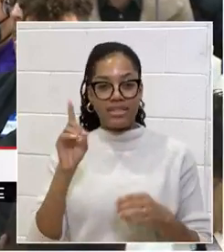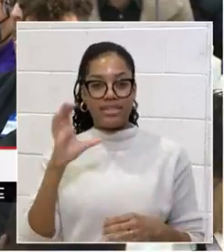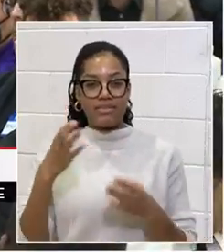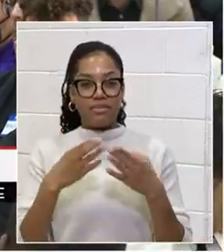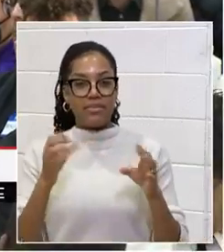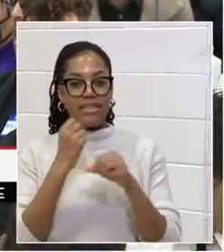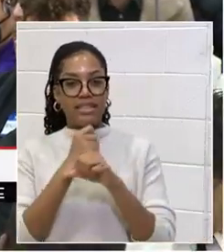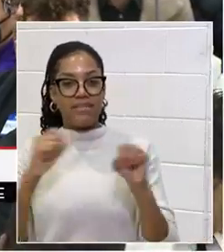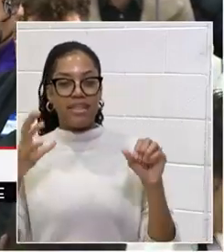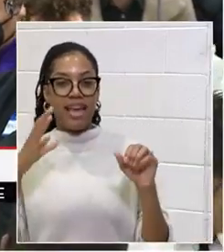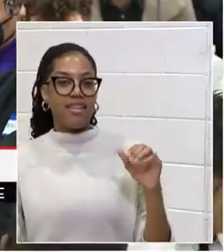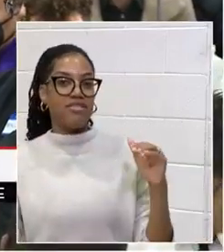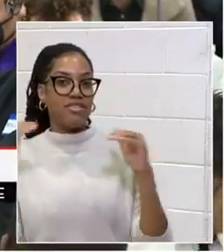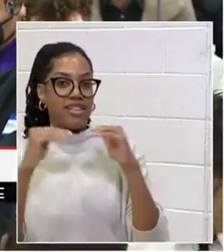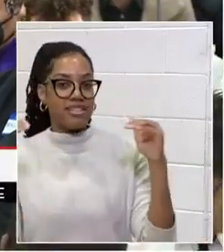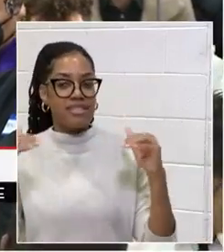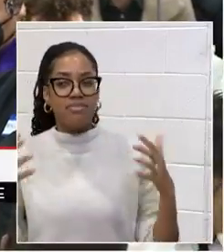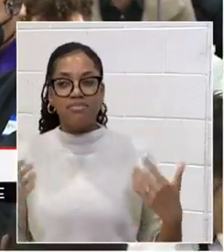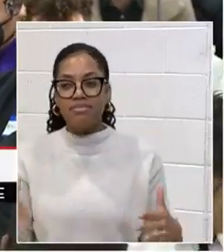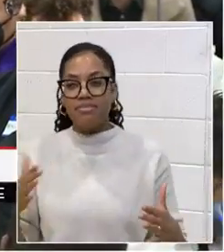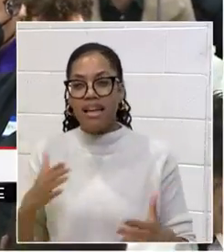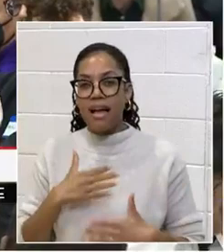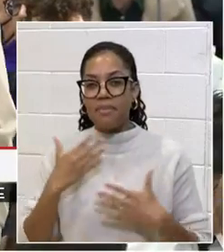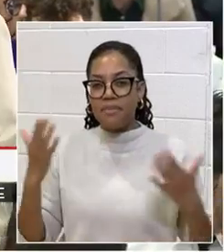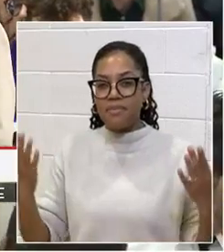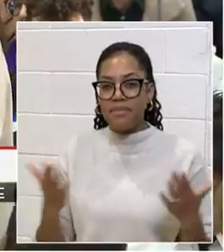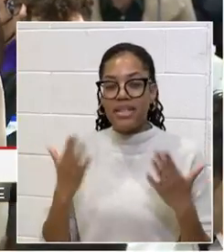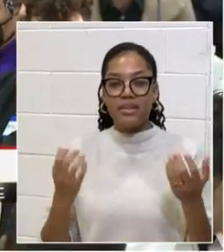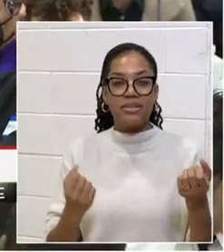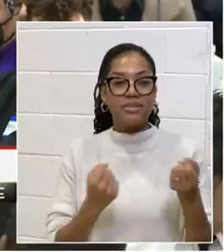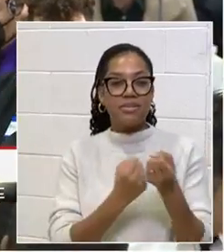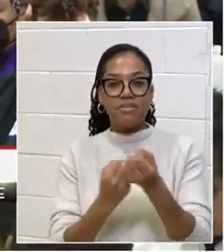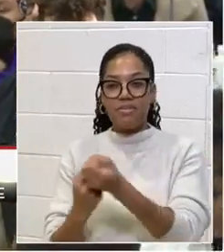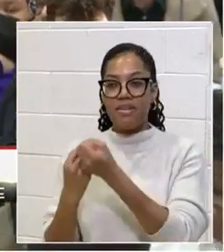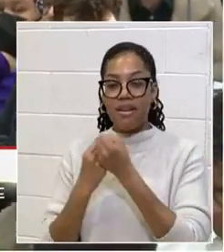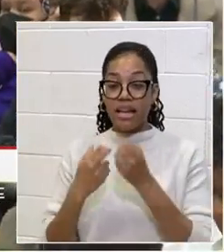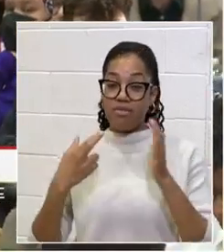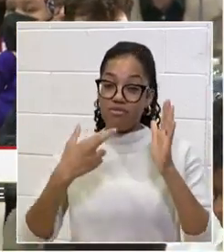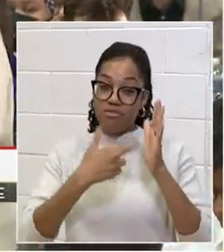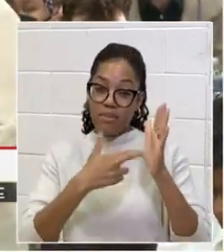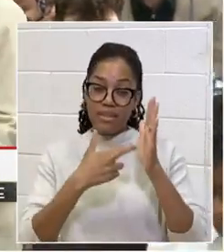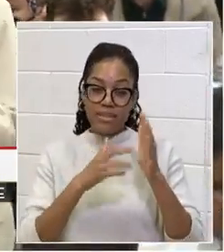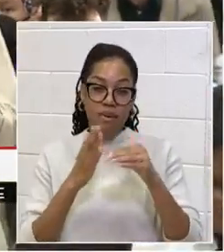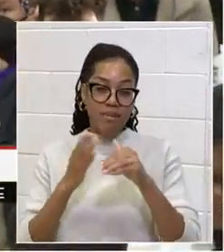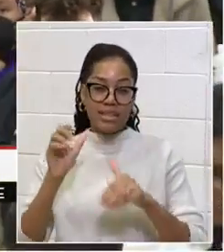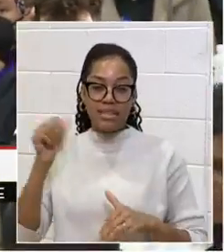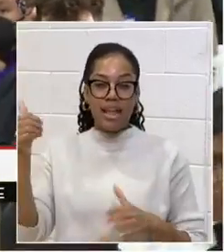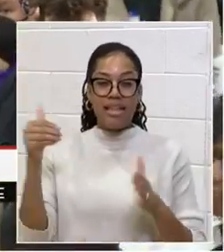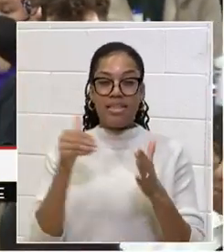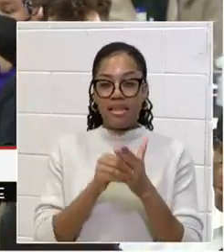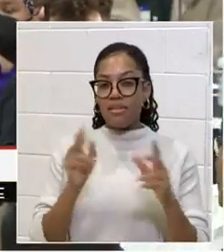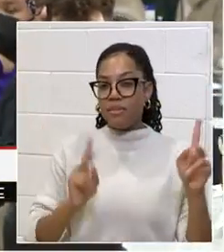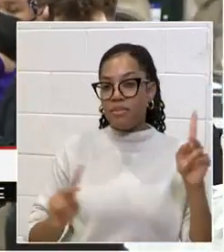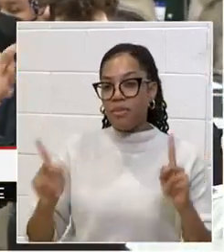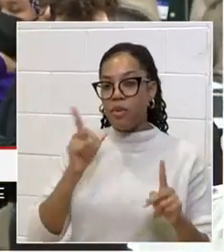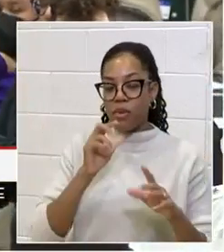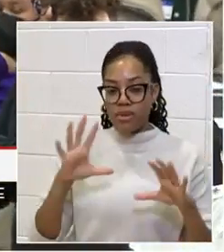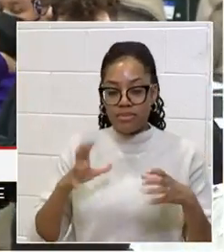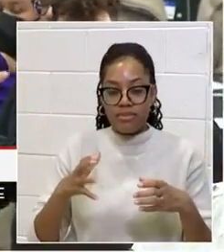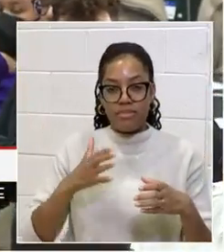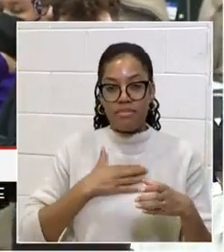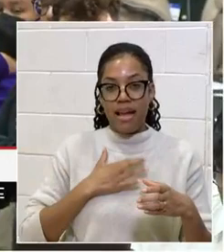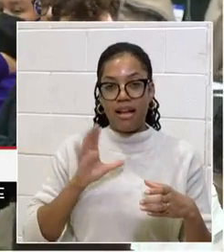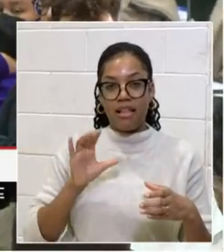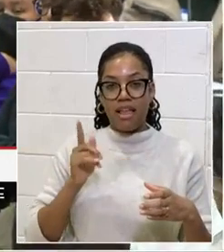behalf of the more than 10,000 employees that make up the Public Safety and Justice cluster. And so since I'm standing here